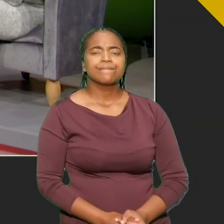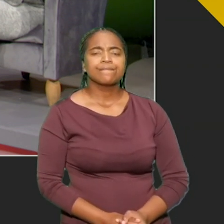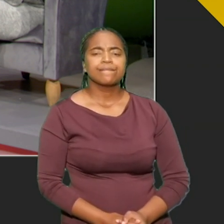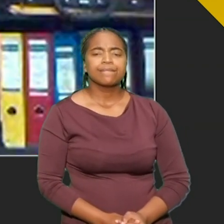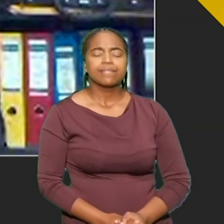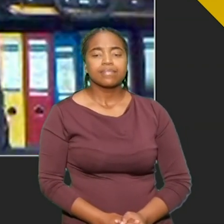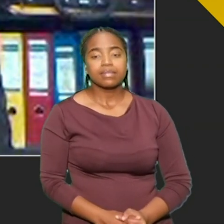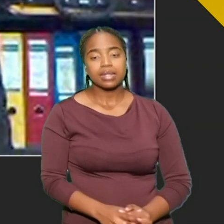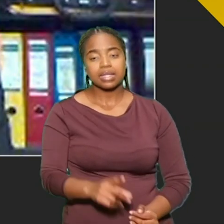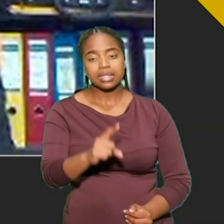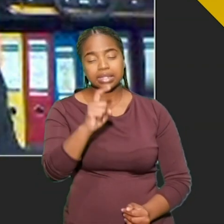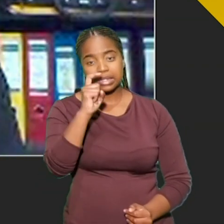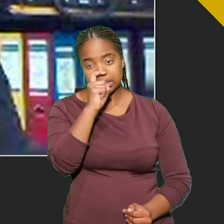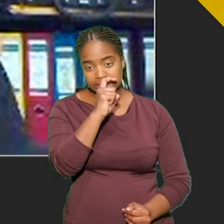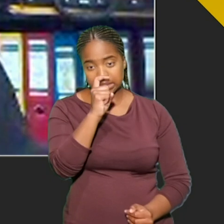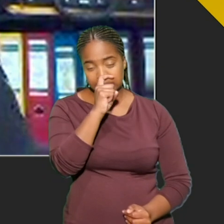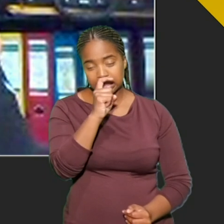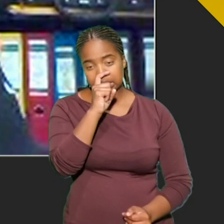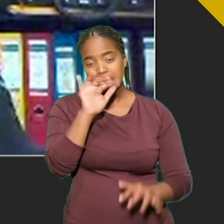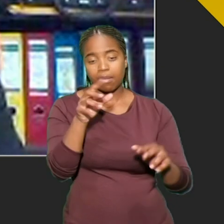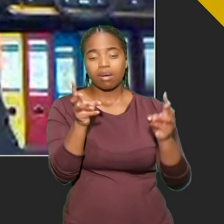Sisi and Naba Mamini,